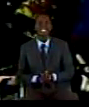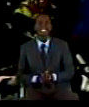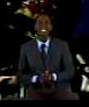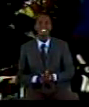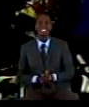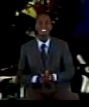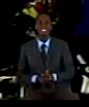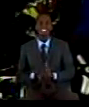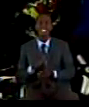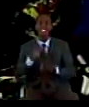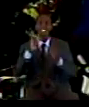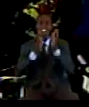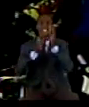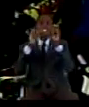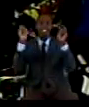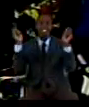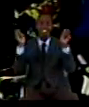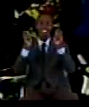Hallelujah.